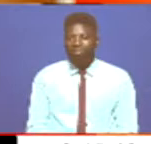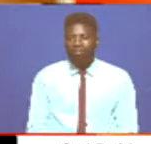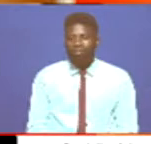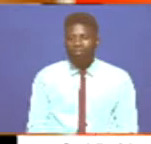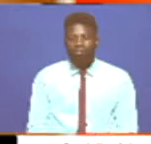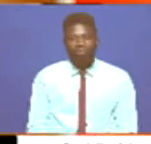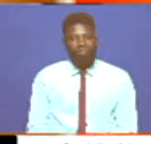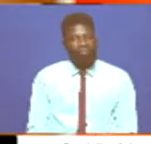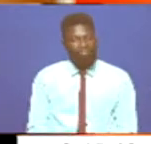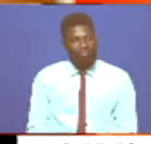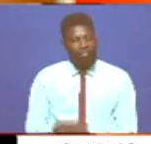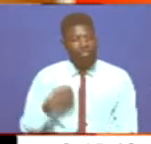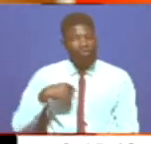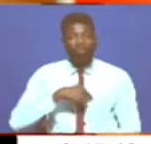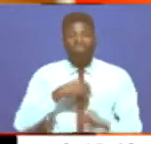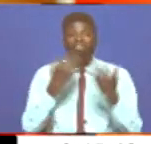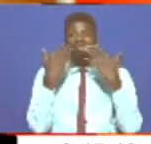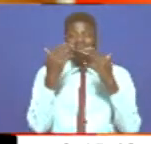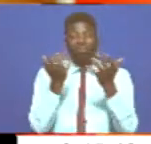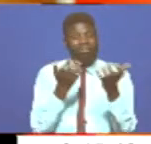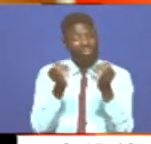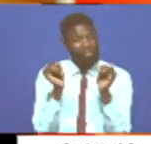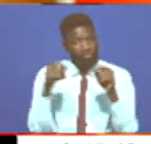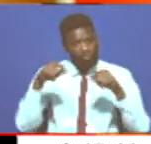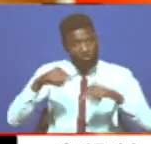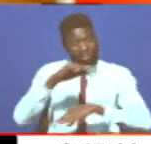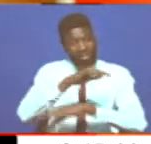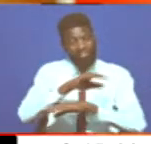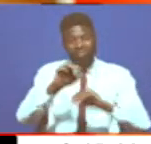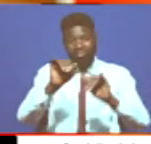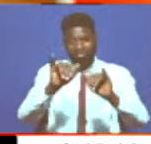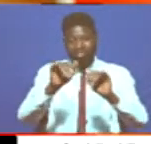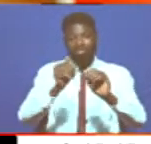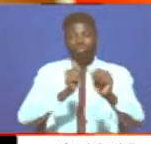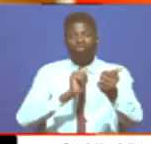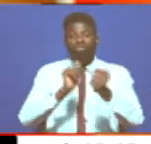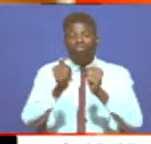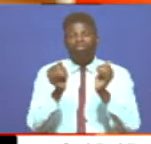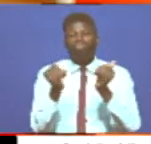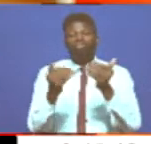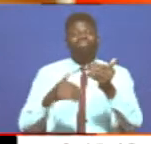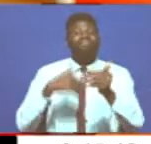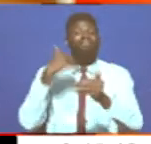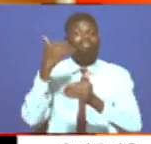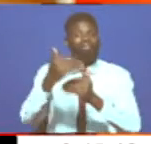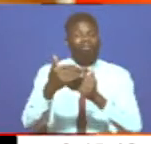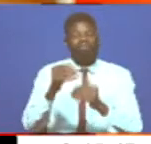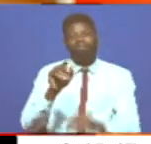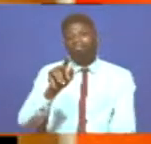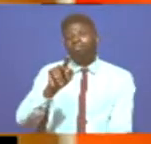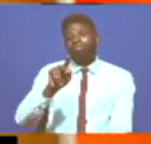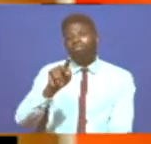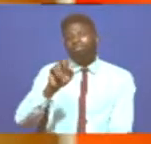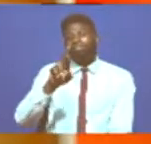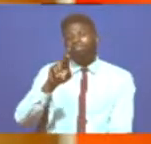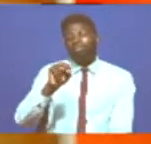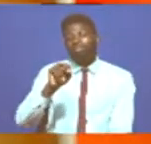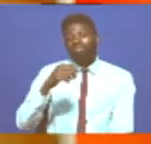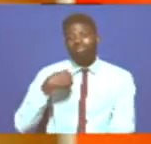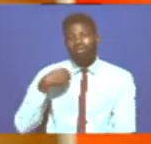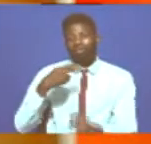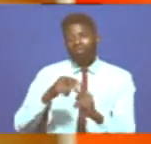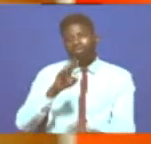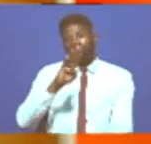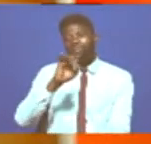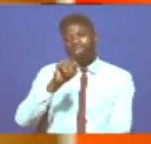That is where we close the business news this evening, but don't go too far. Sports news is coming up with Karen Kibet. My name is Betty Kiptum. Do have yourself